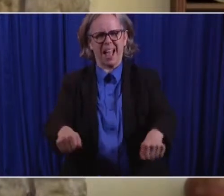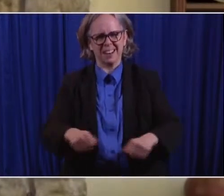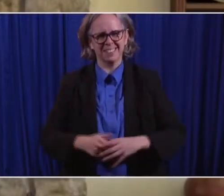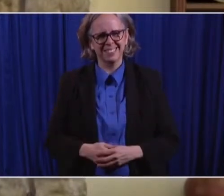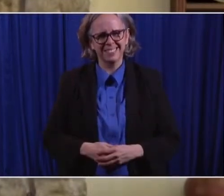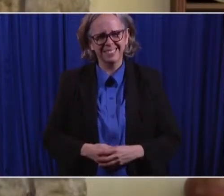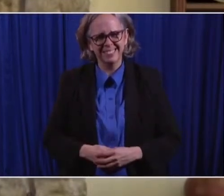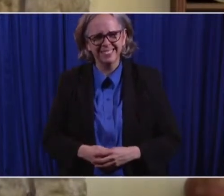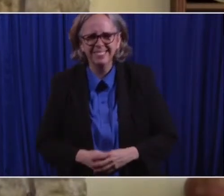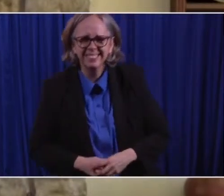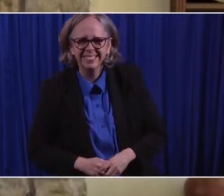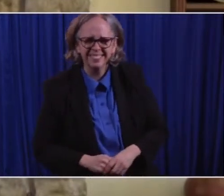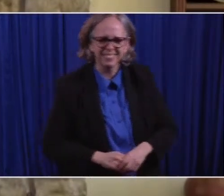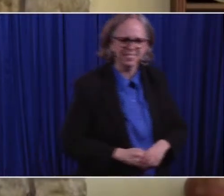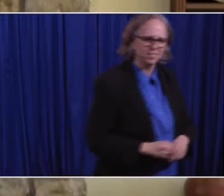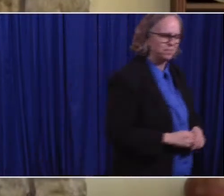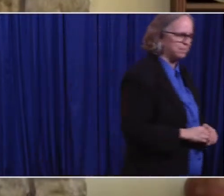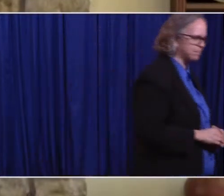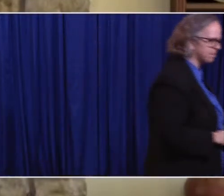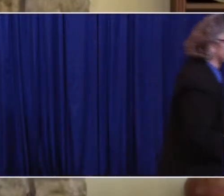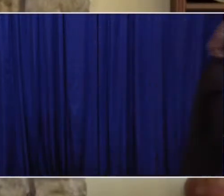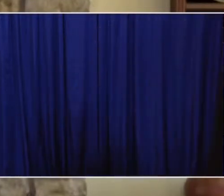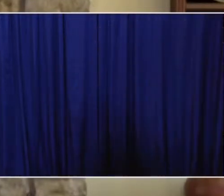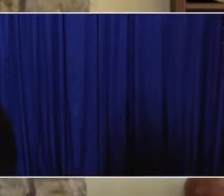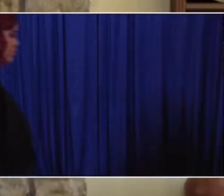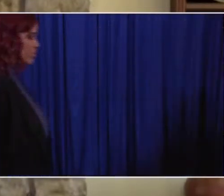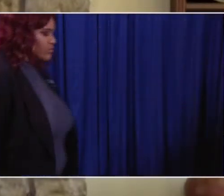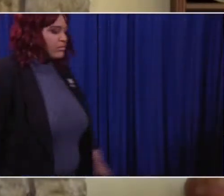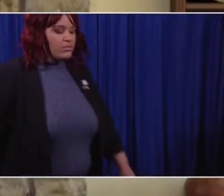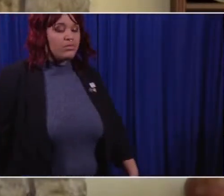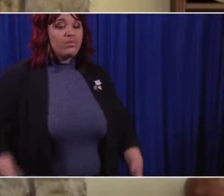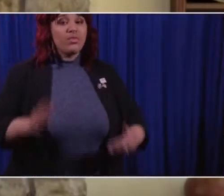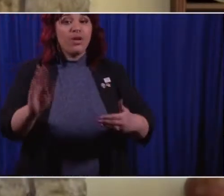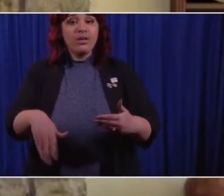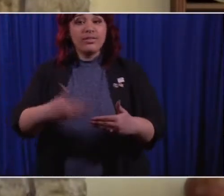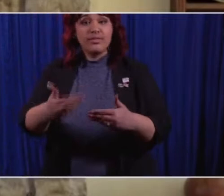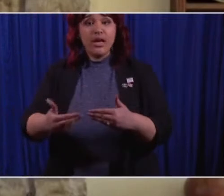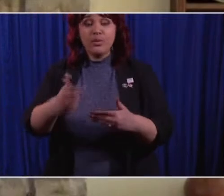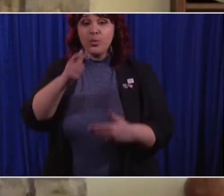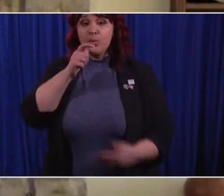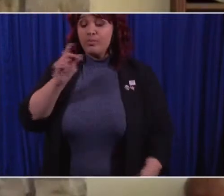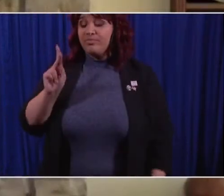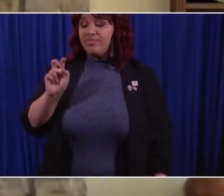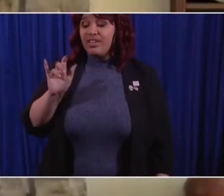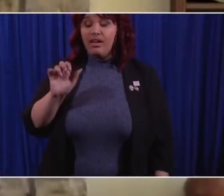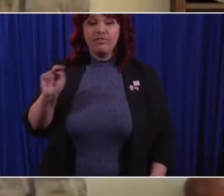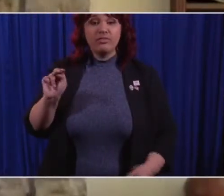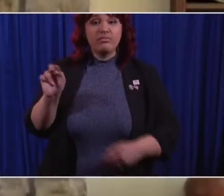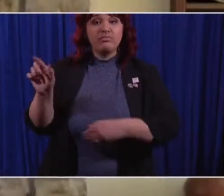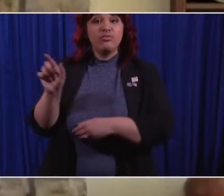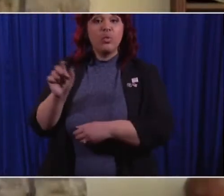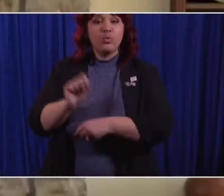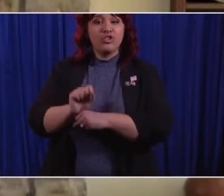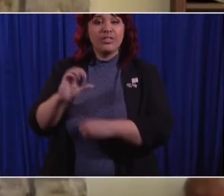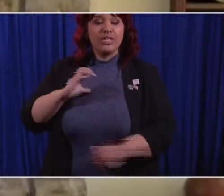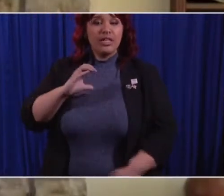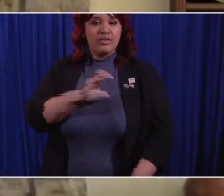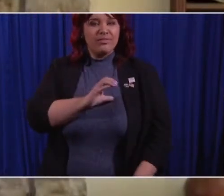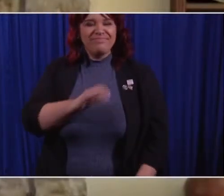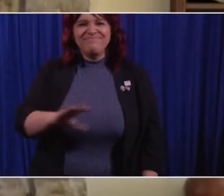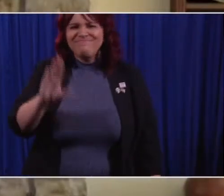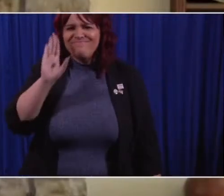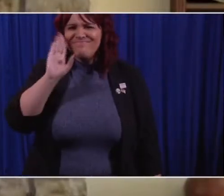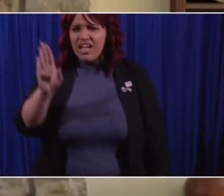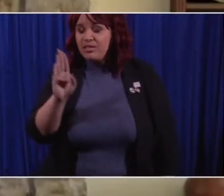Next question is from Kevin Barry at WEWS in Cleveland. Hey, Kevin. Hi, Governor. The Cleveland